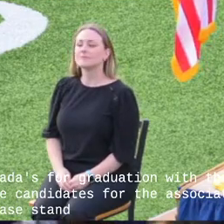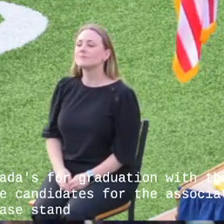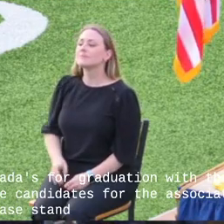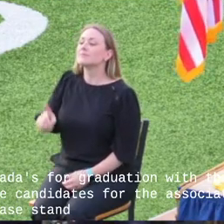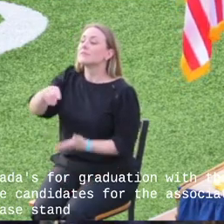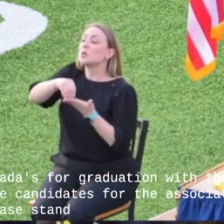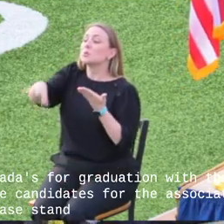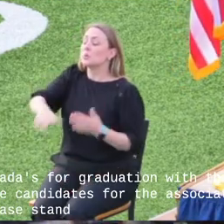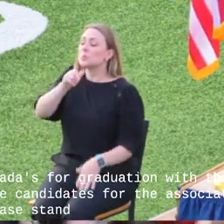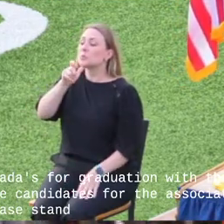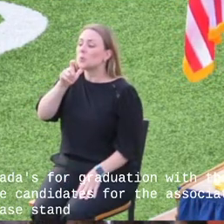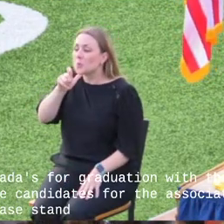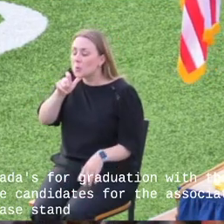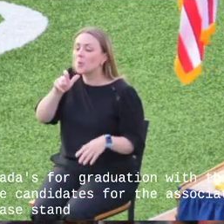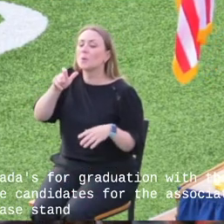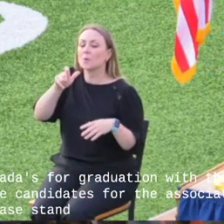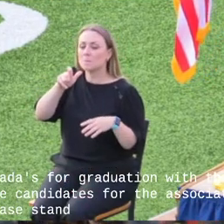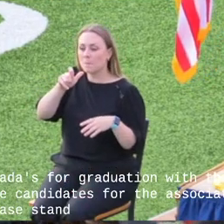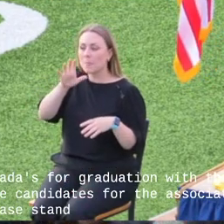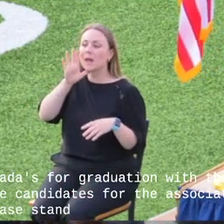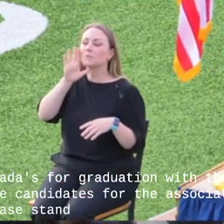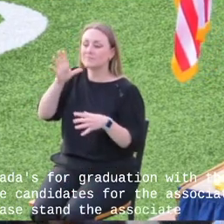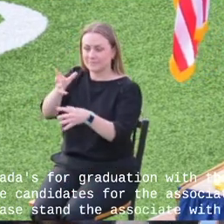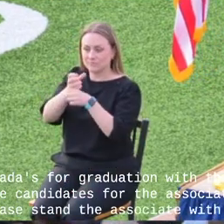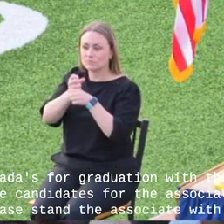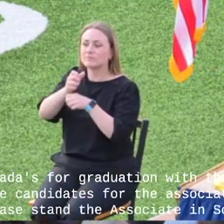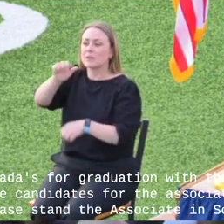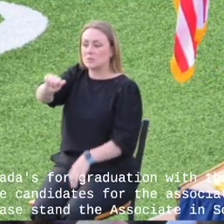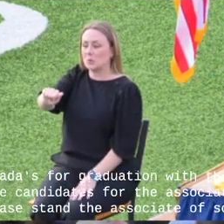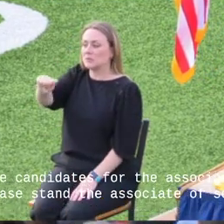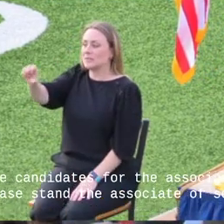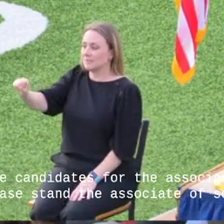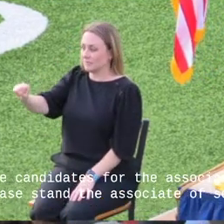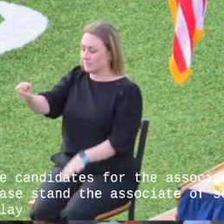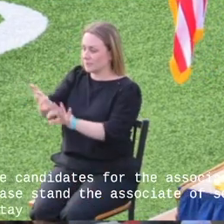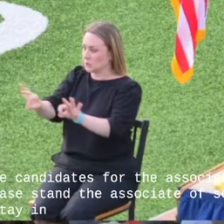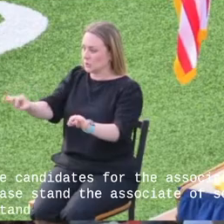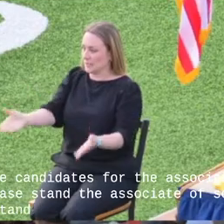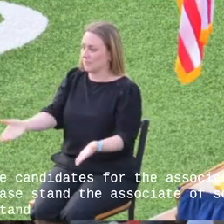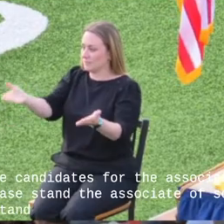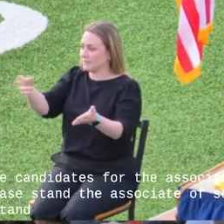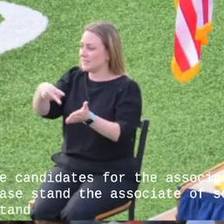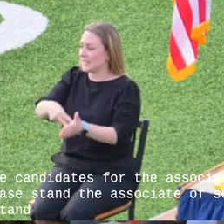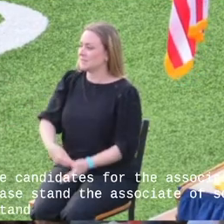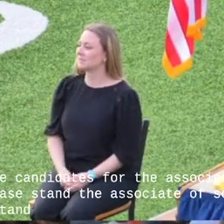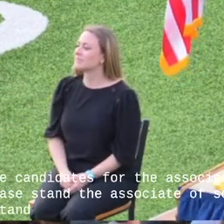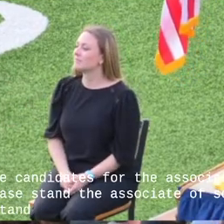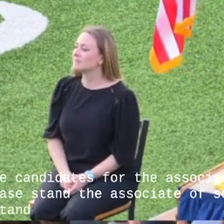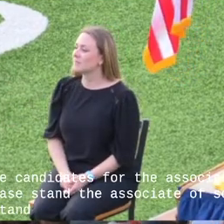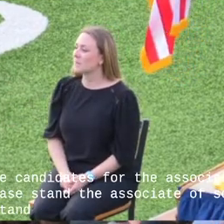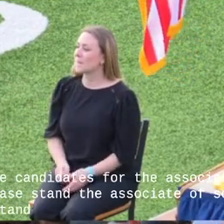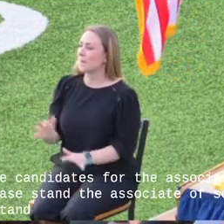Would the students who are candidates for the Associate in Science degree please stand?